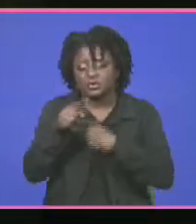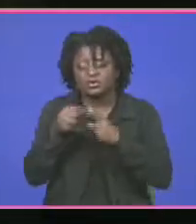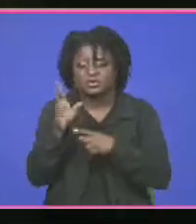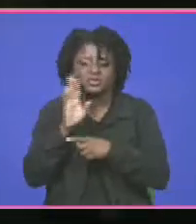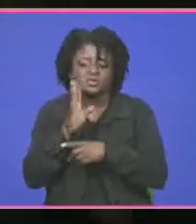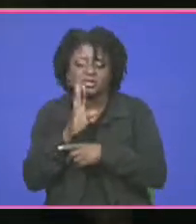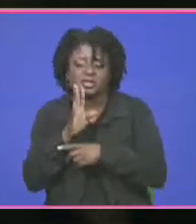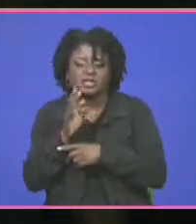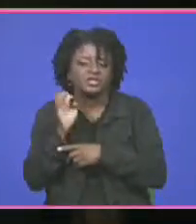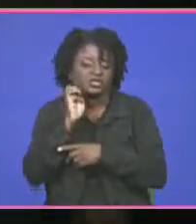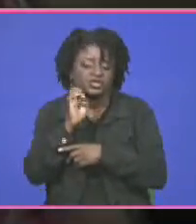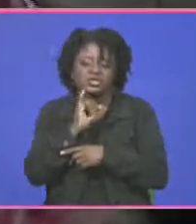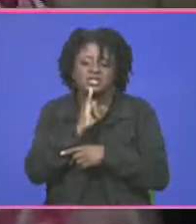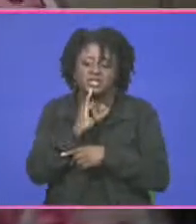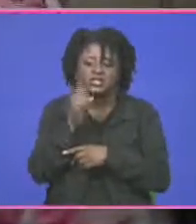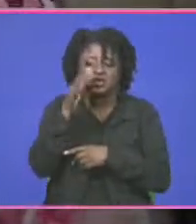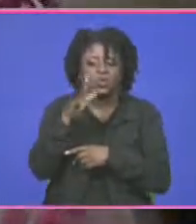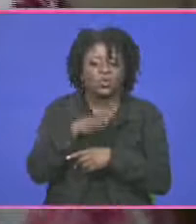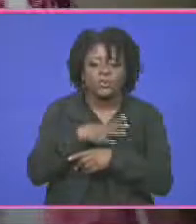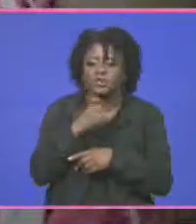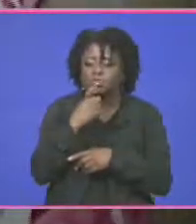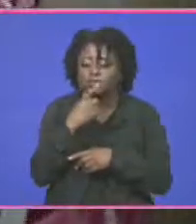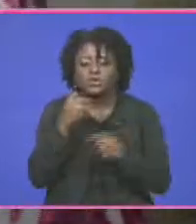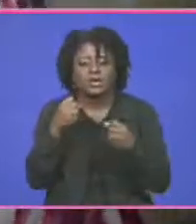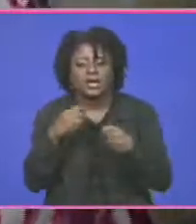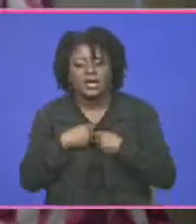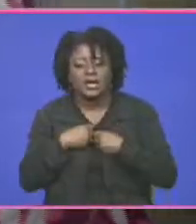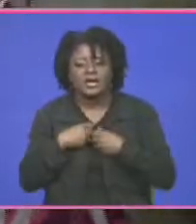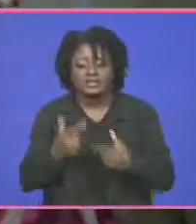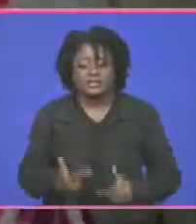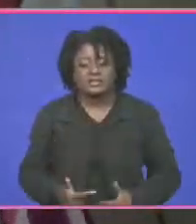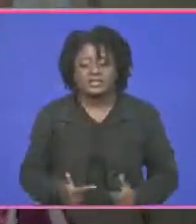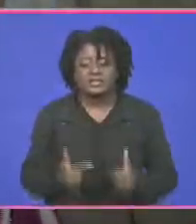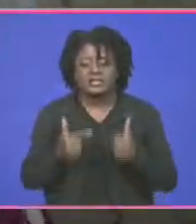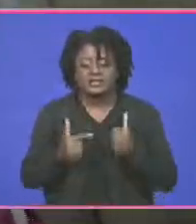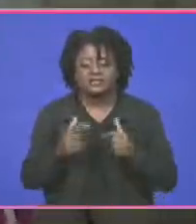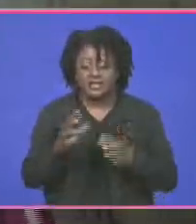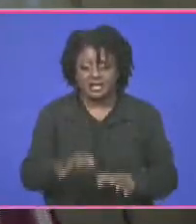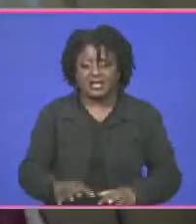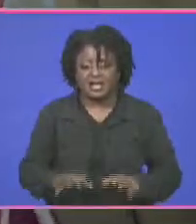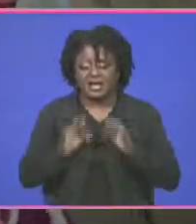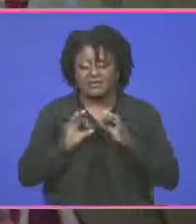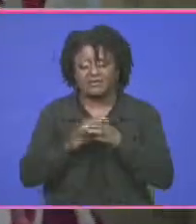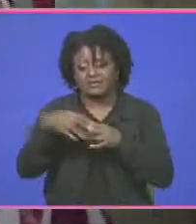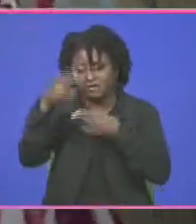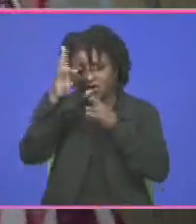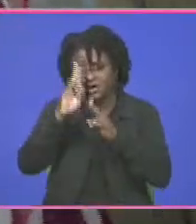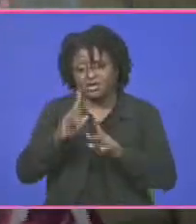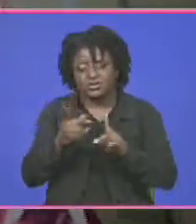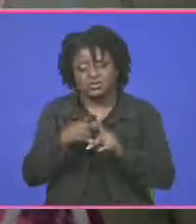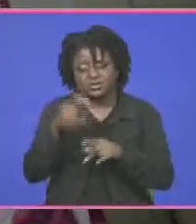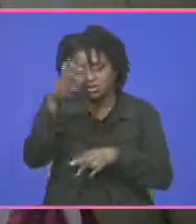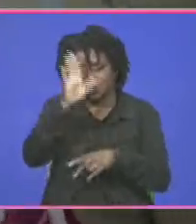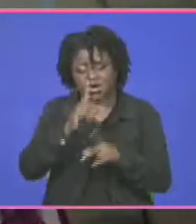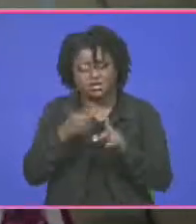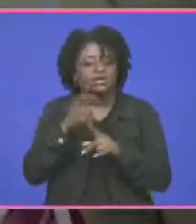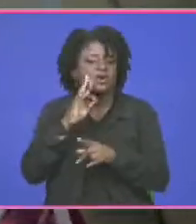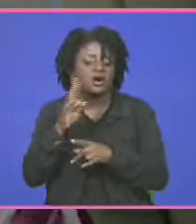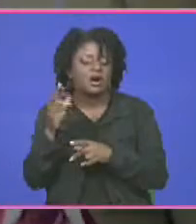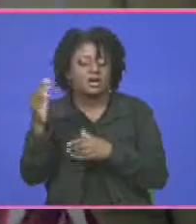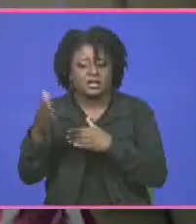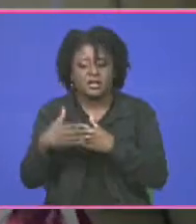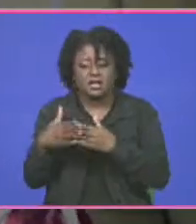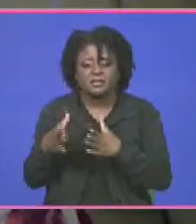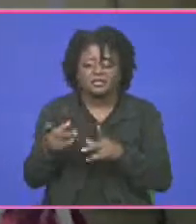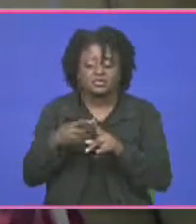She is a woman who has lived a life of honor to God, to her neighbors, to